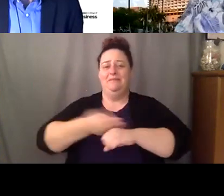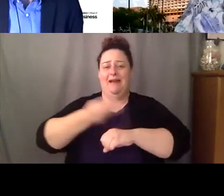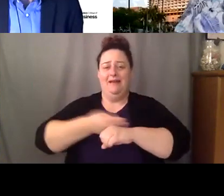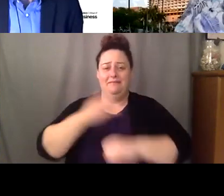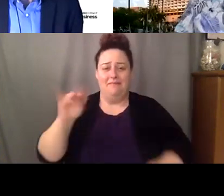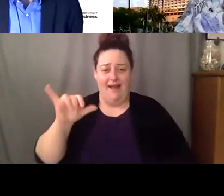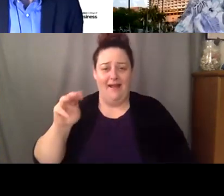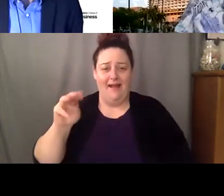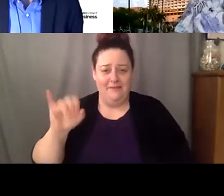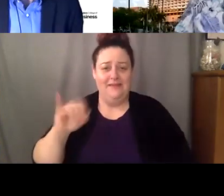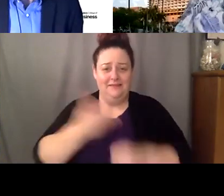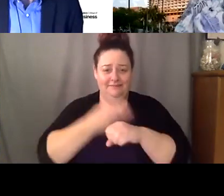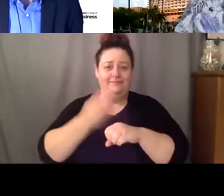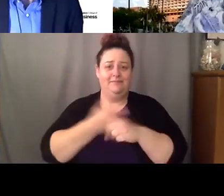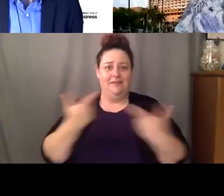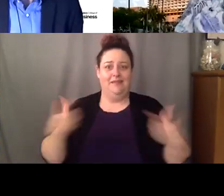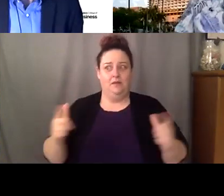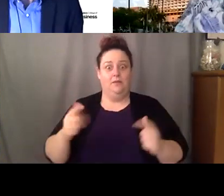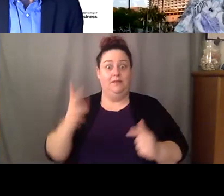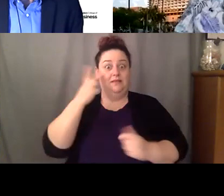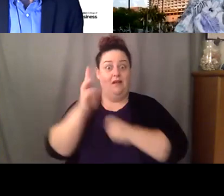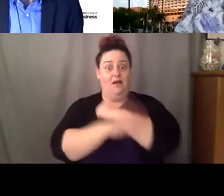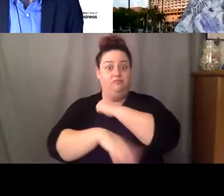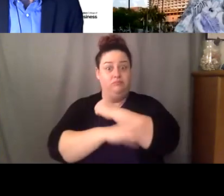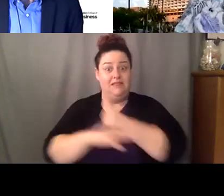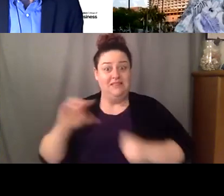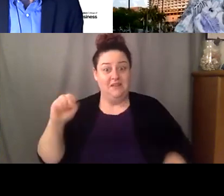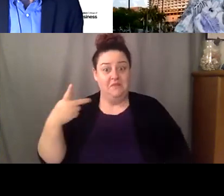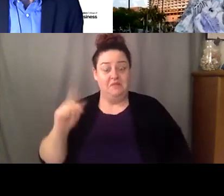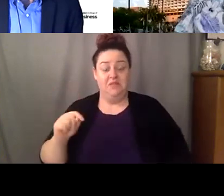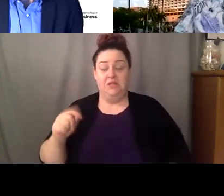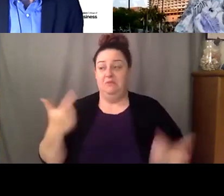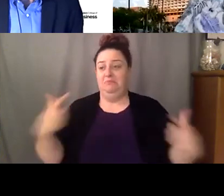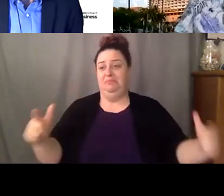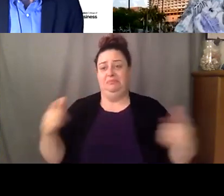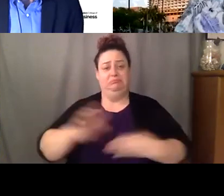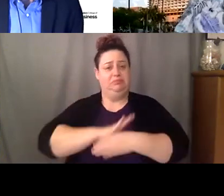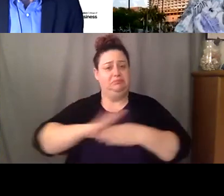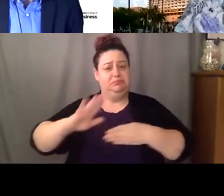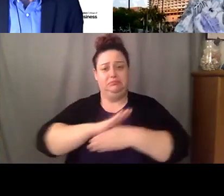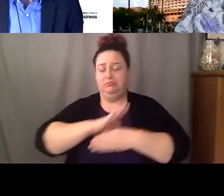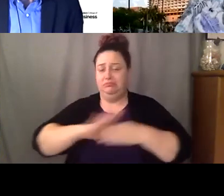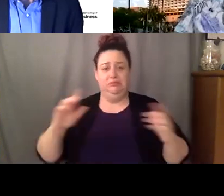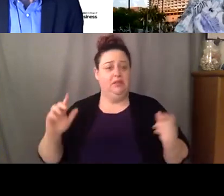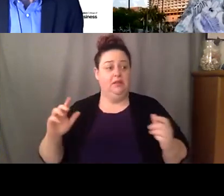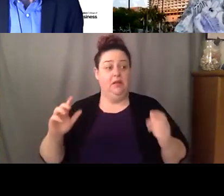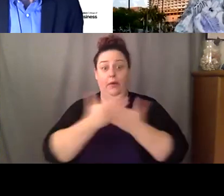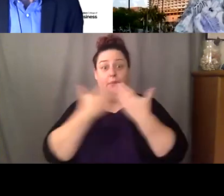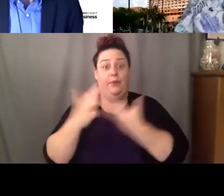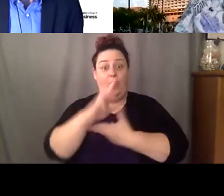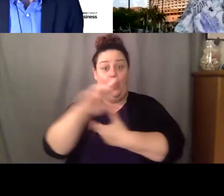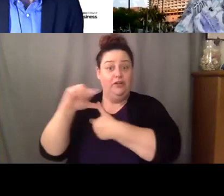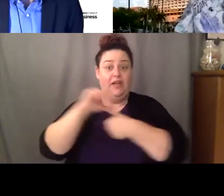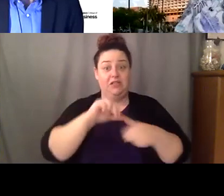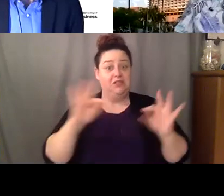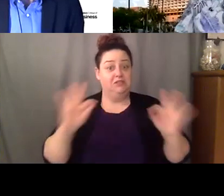We've seen, you know, the September was very busy for us with no hurricanes. And so it doesn't take